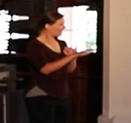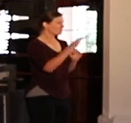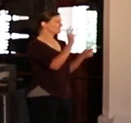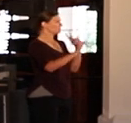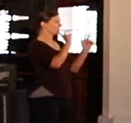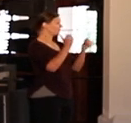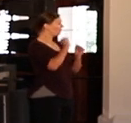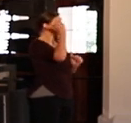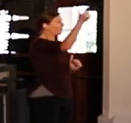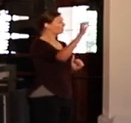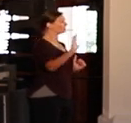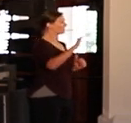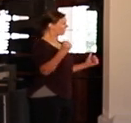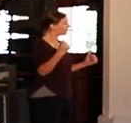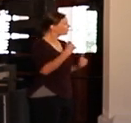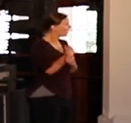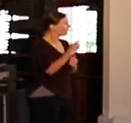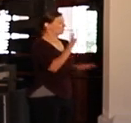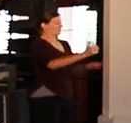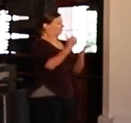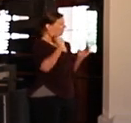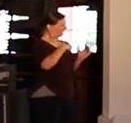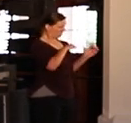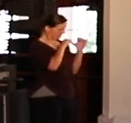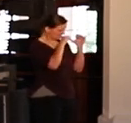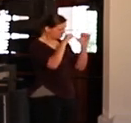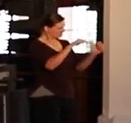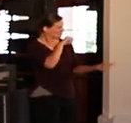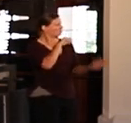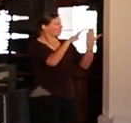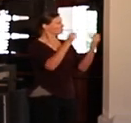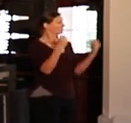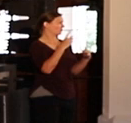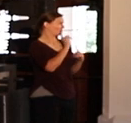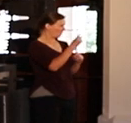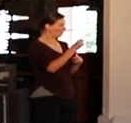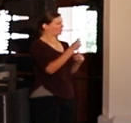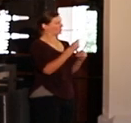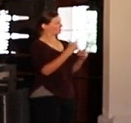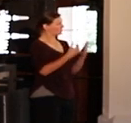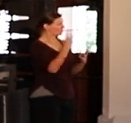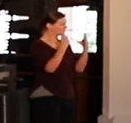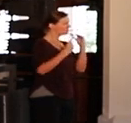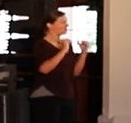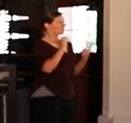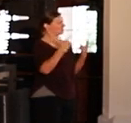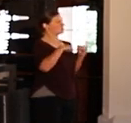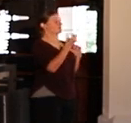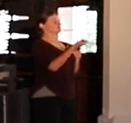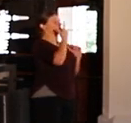away, they help us wade into fearful moments until we realize that we can float and